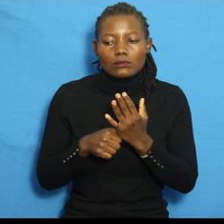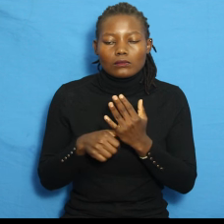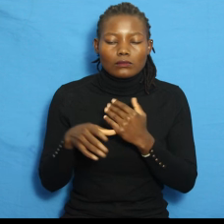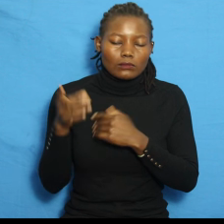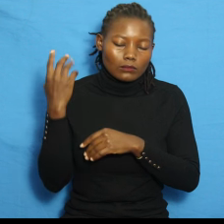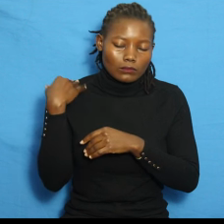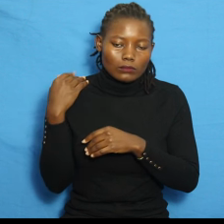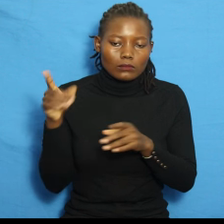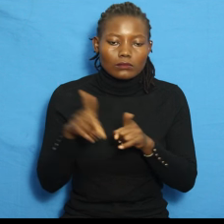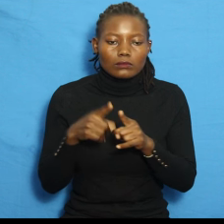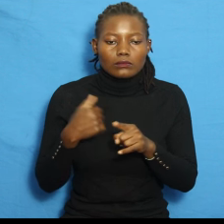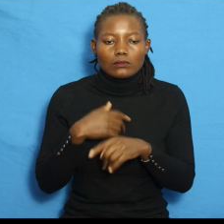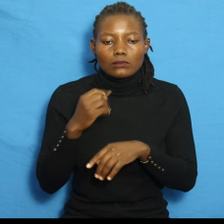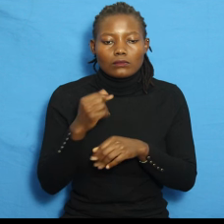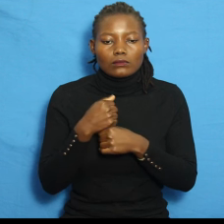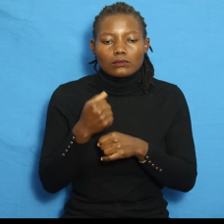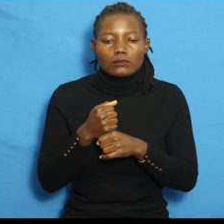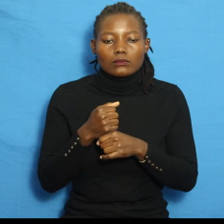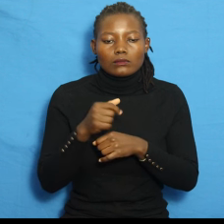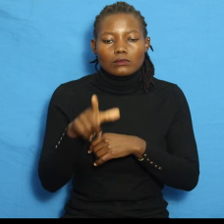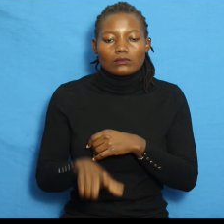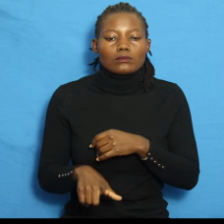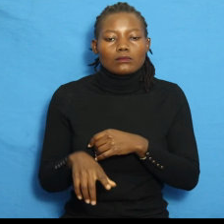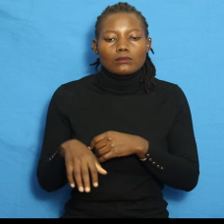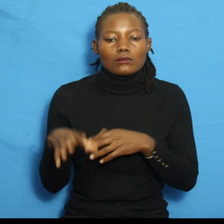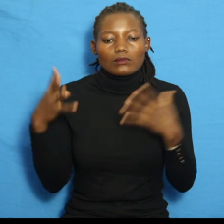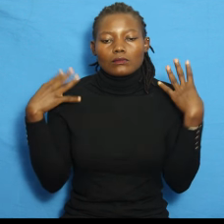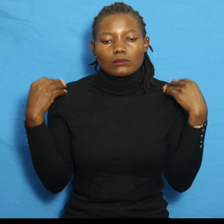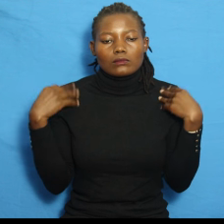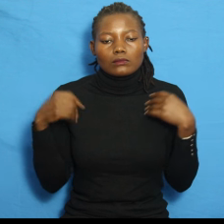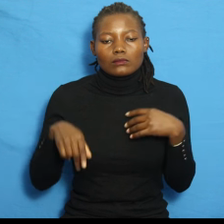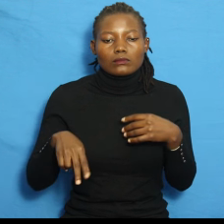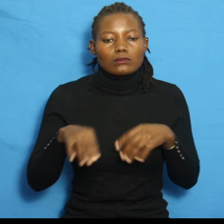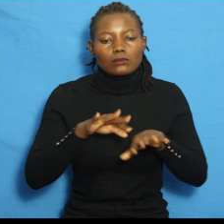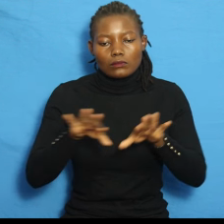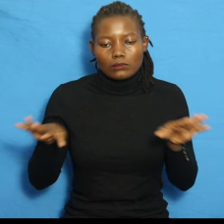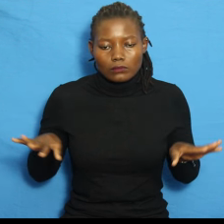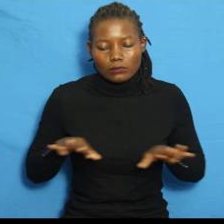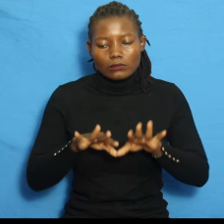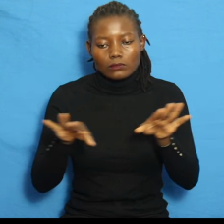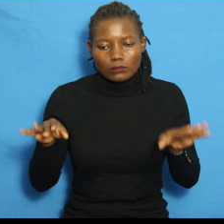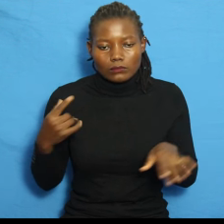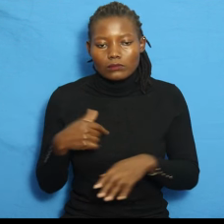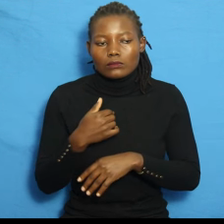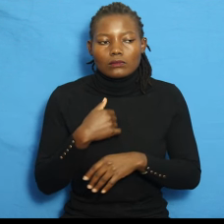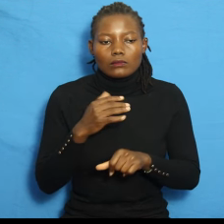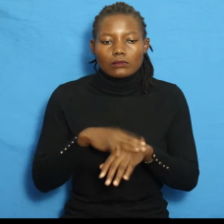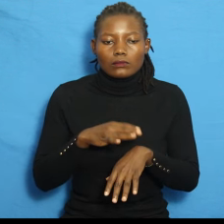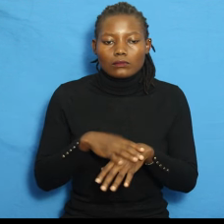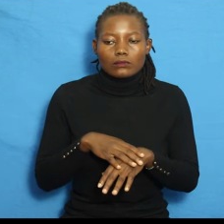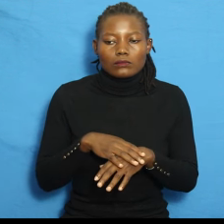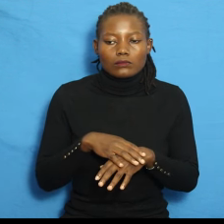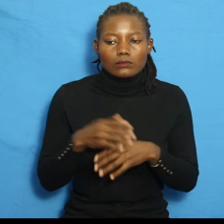unnecessary strains on the back. We should also perform low impact exercise while walking, swimming,